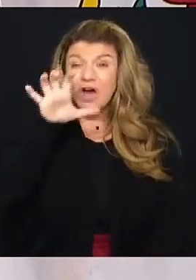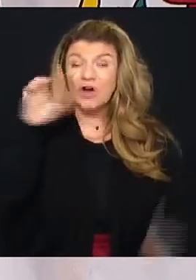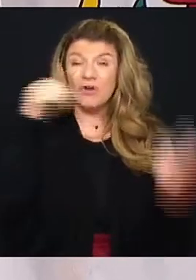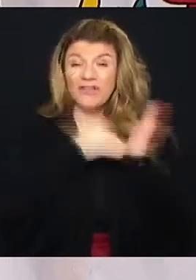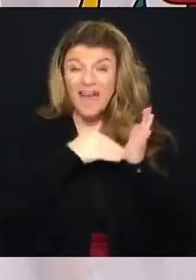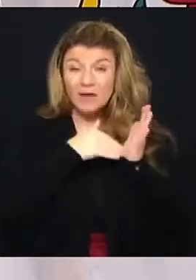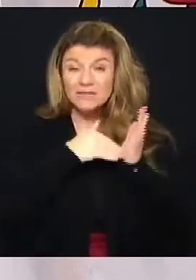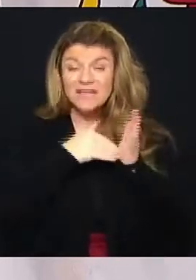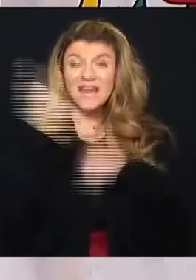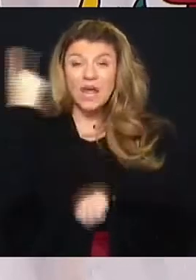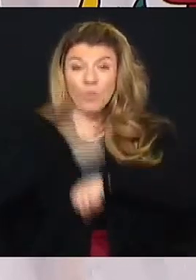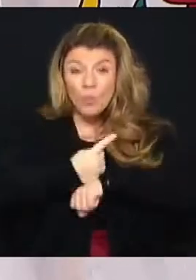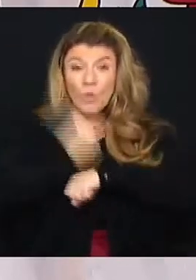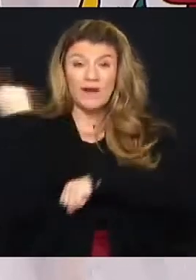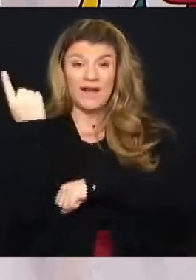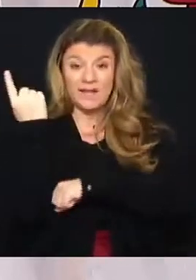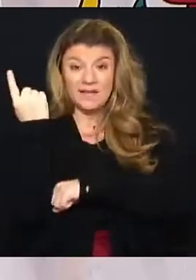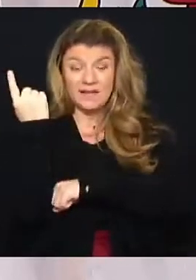500,000 in a day,